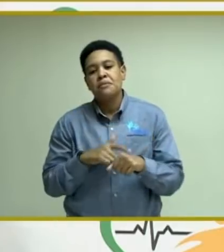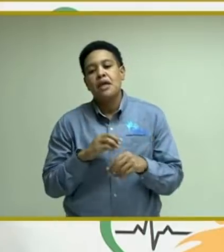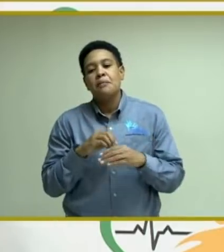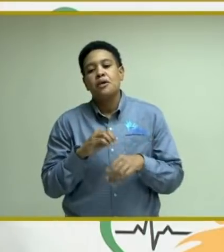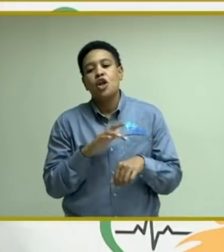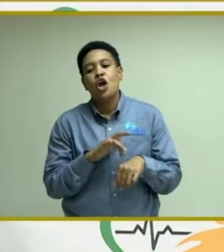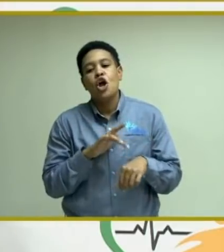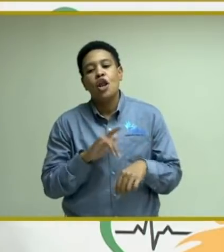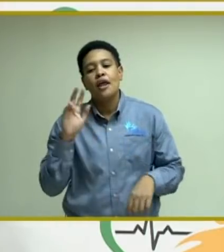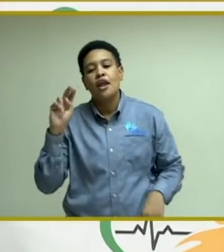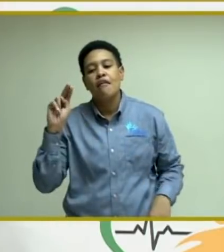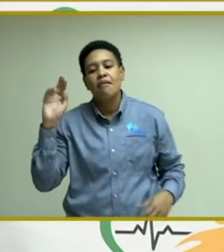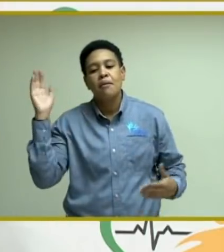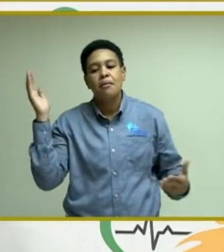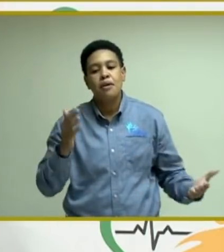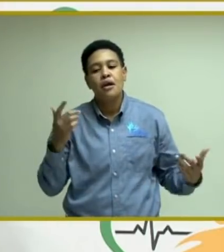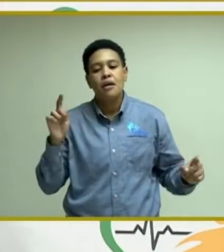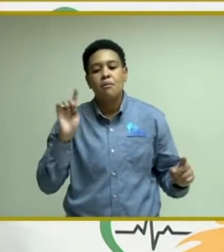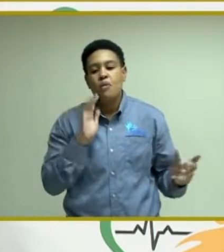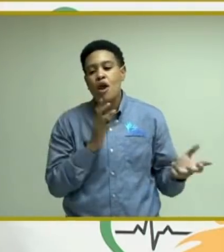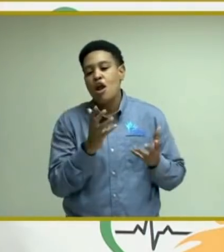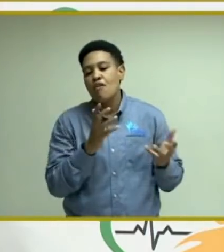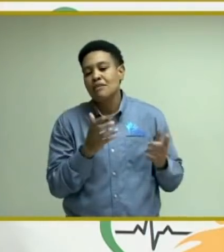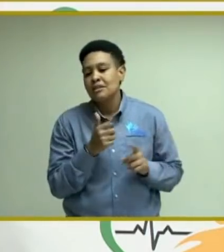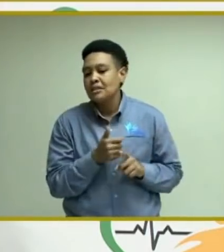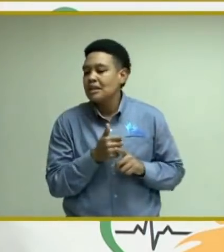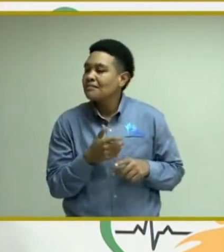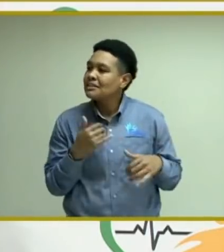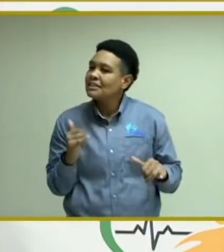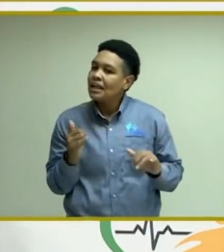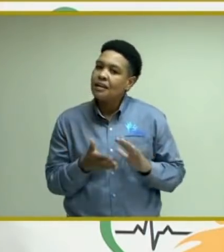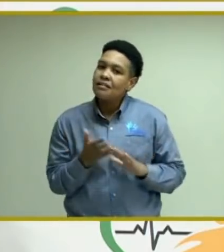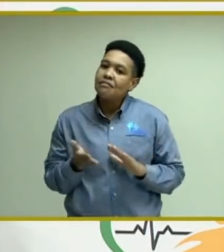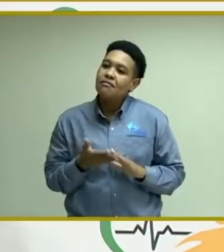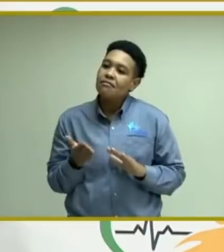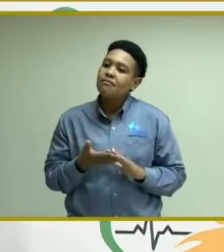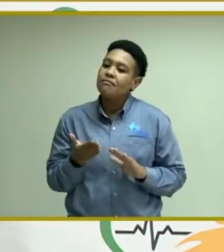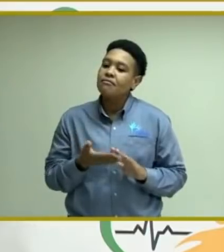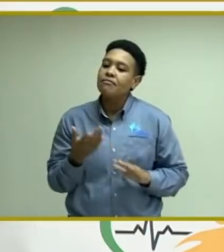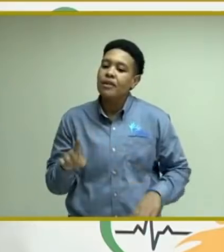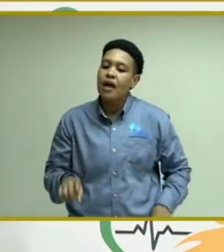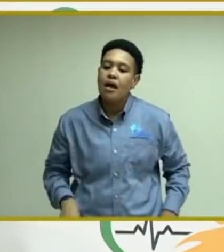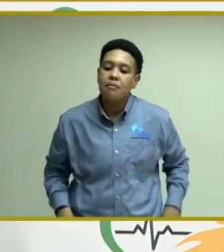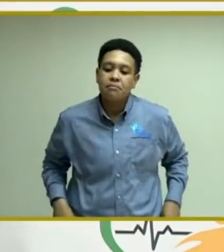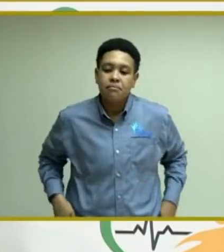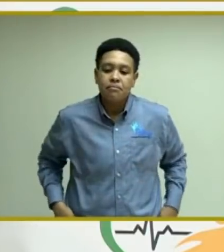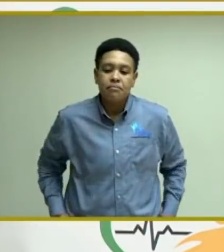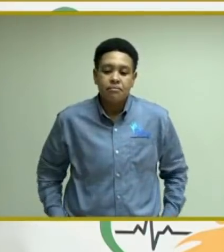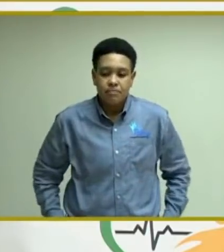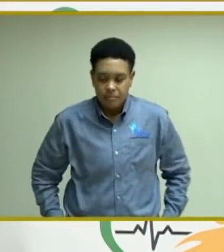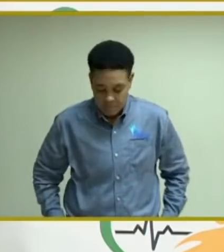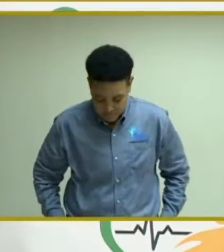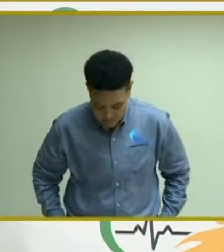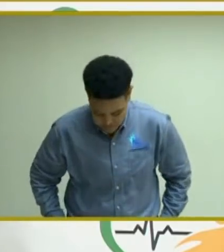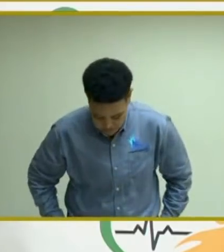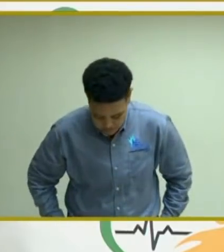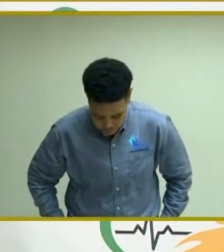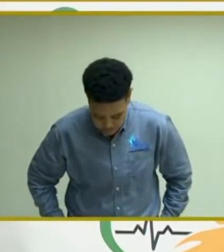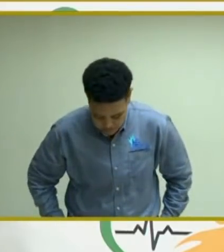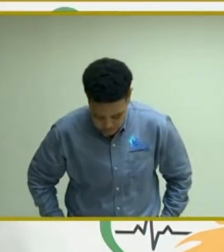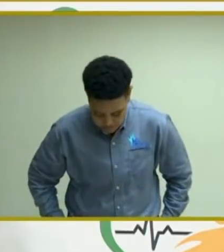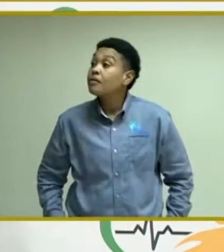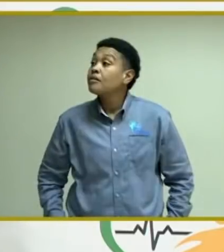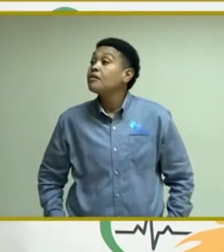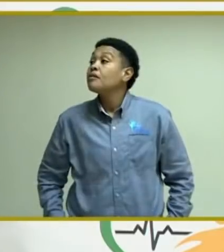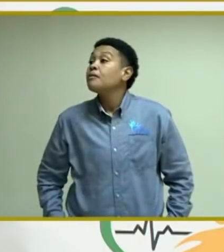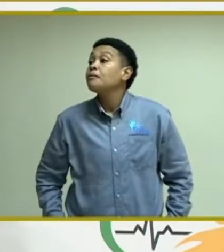November, because the conversations are still ongoing. All right, up to the 31st